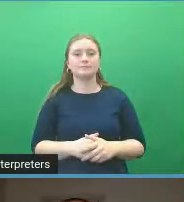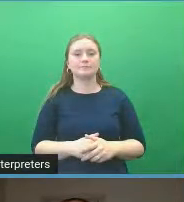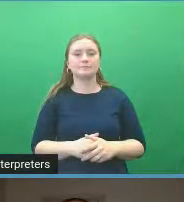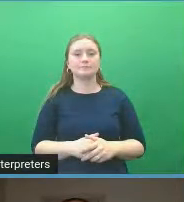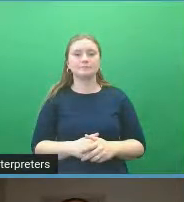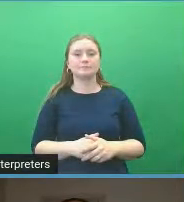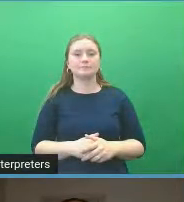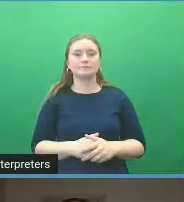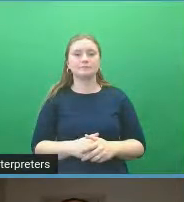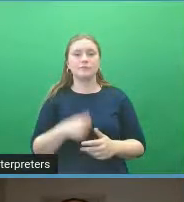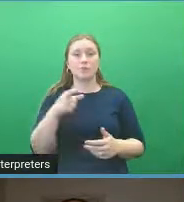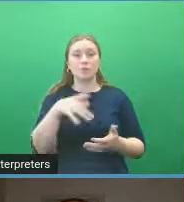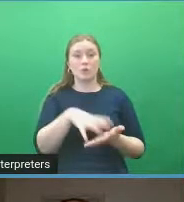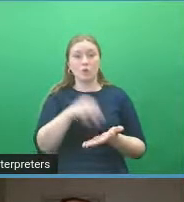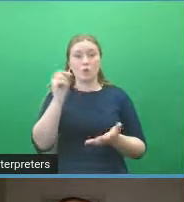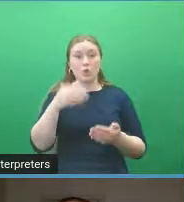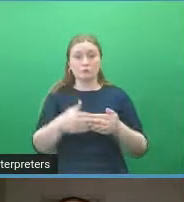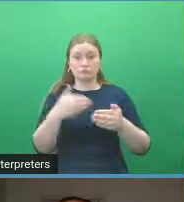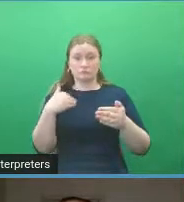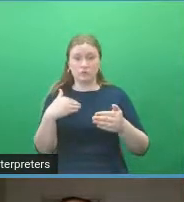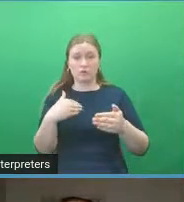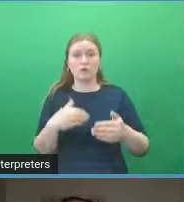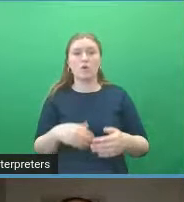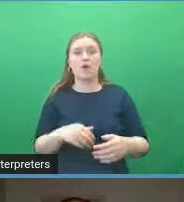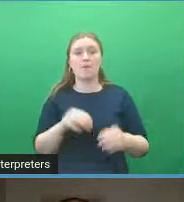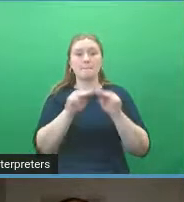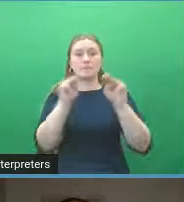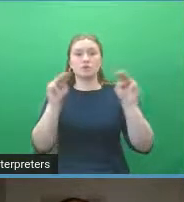Like you learned in the previous workshop, museums are already delivering and